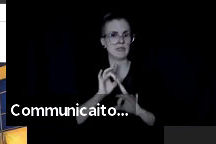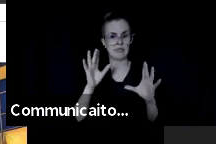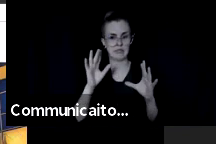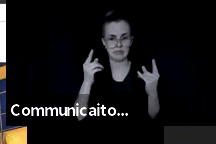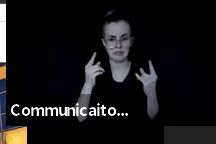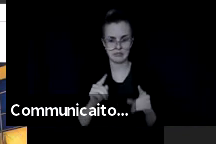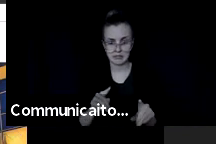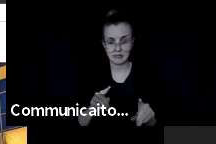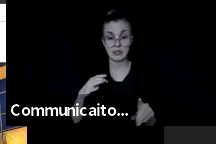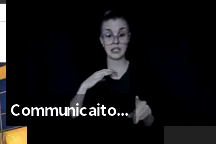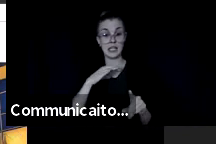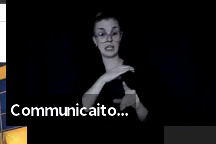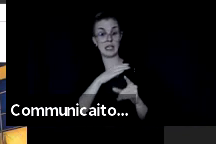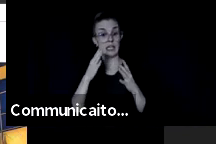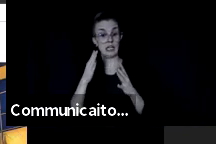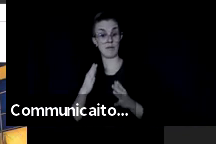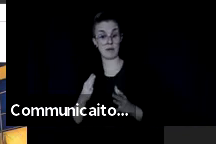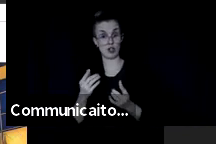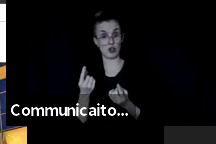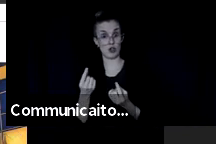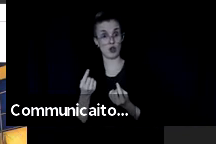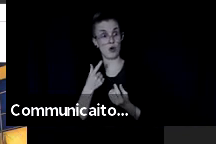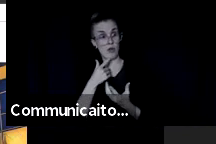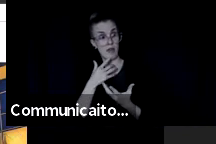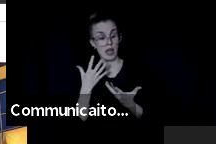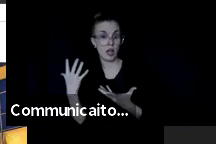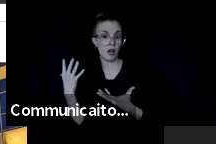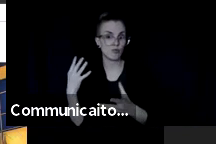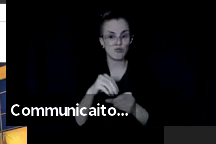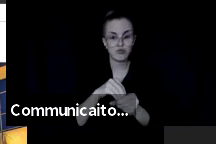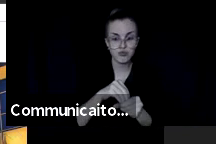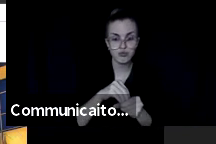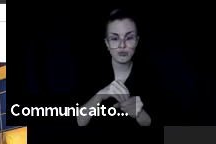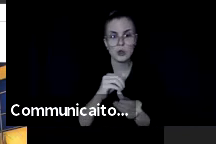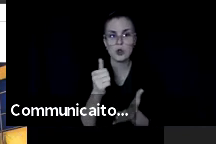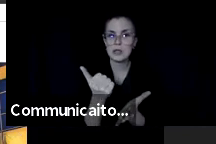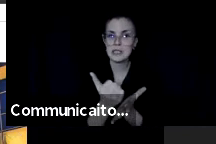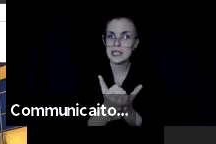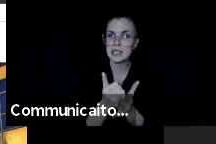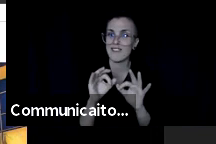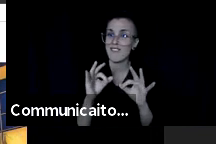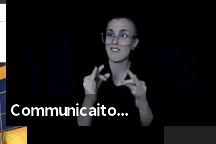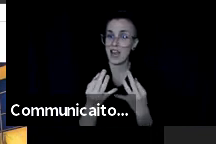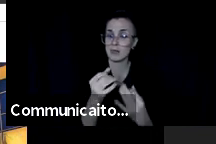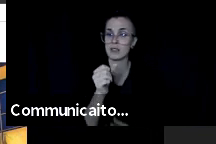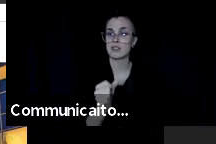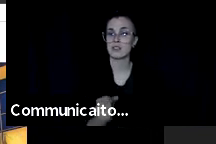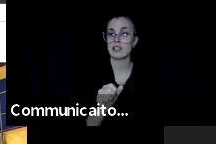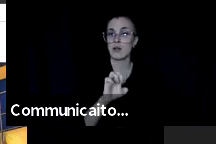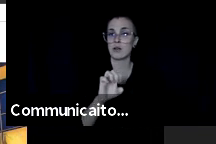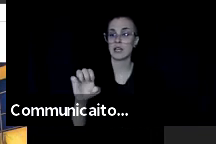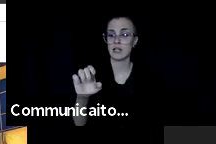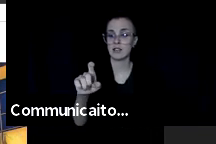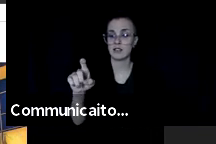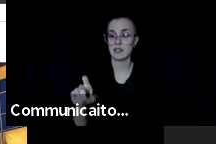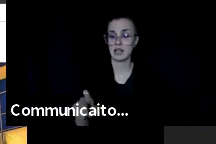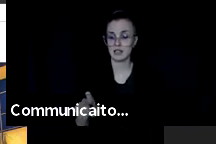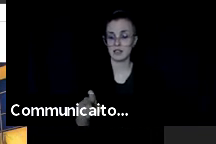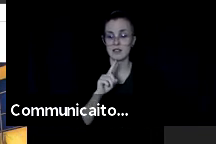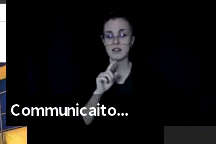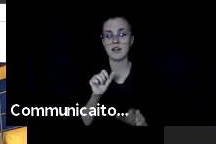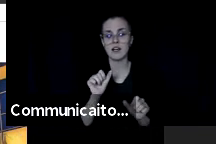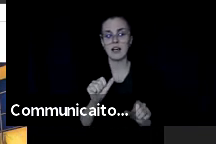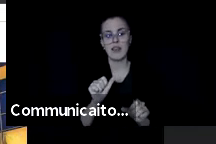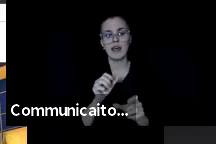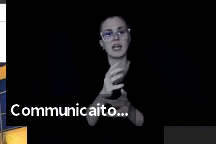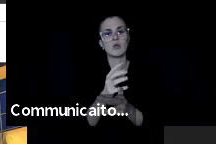Commissioners swung into action to assist families in Southeast Texas to receive